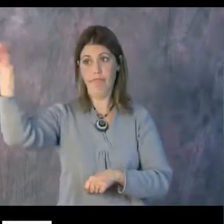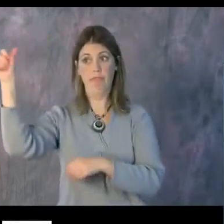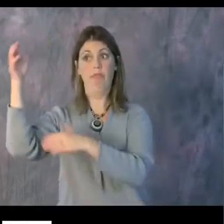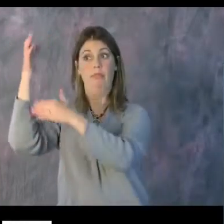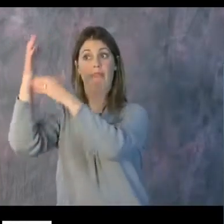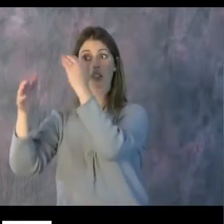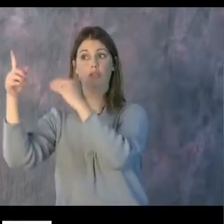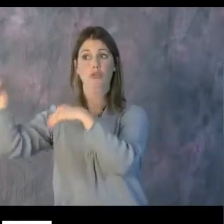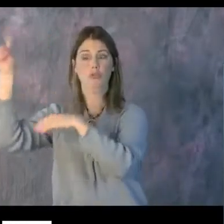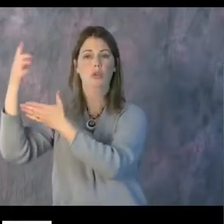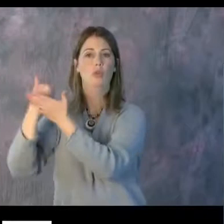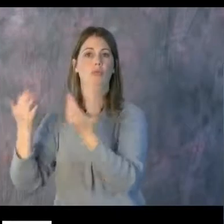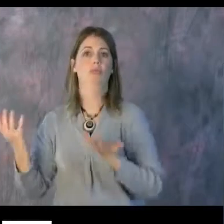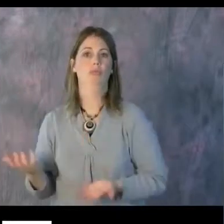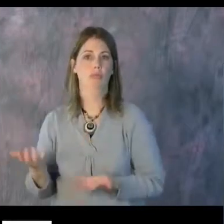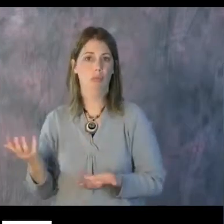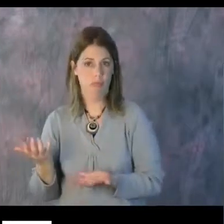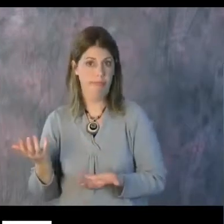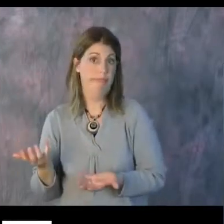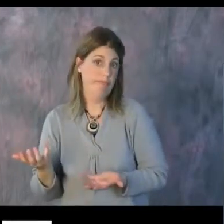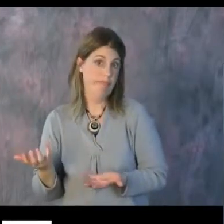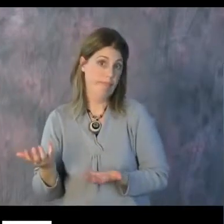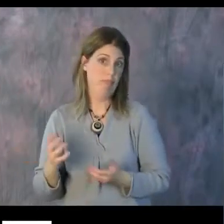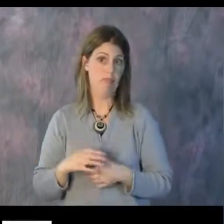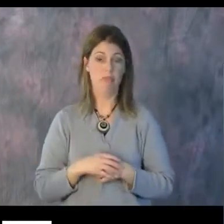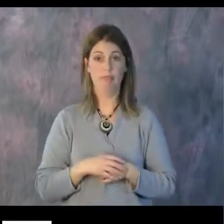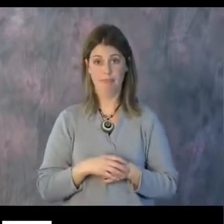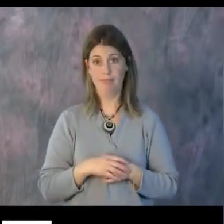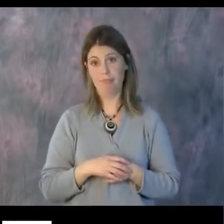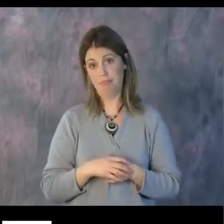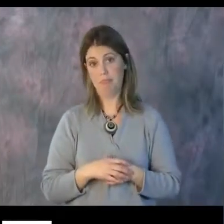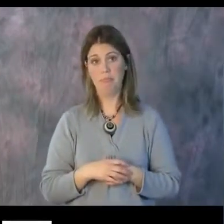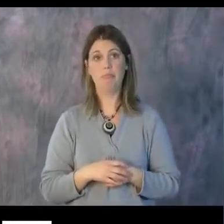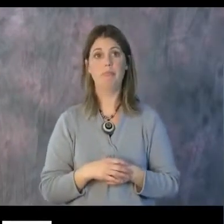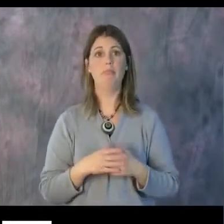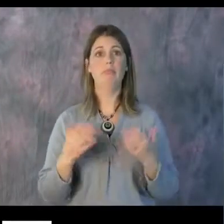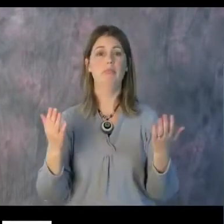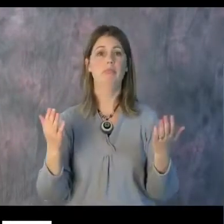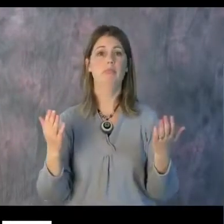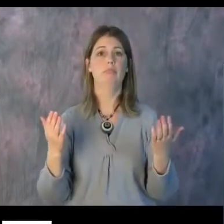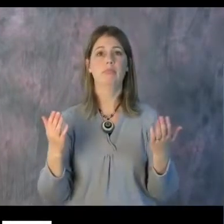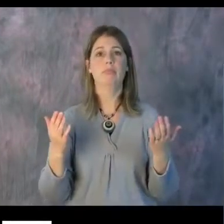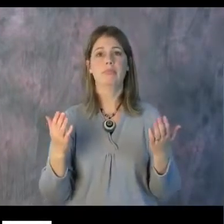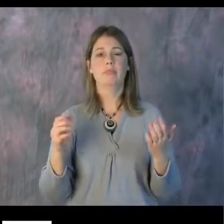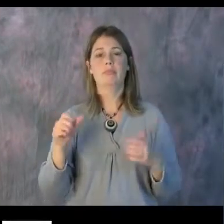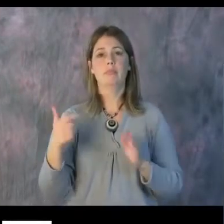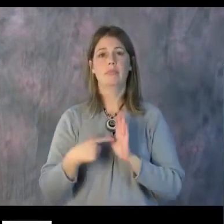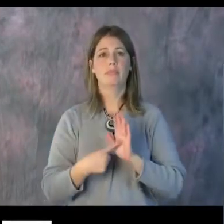And then once they get all those stars, at the end, they've earned what they want.